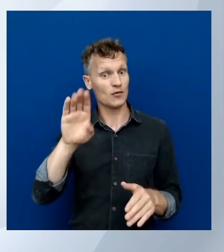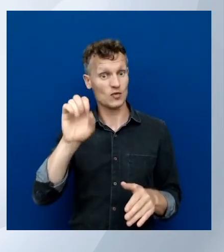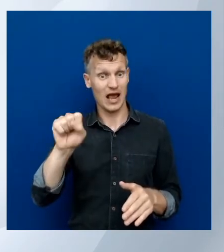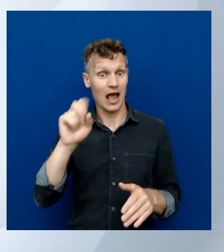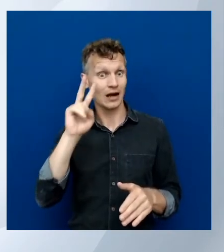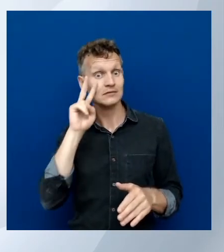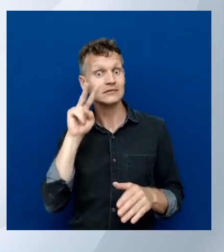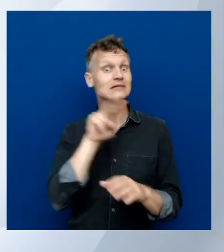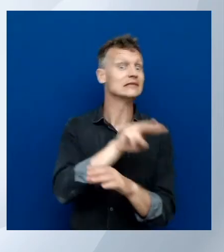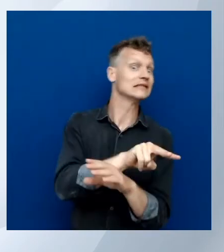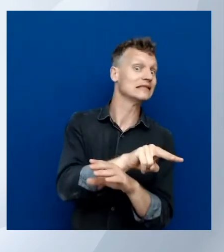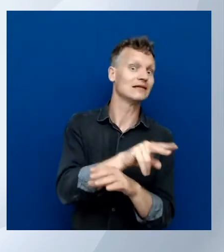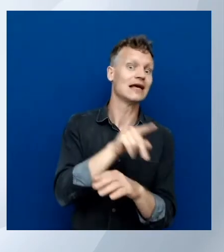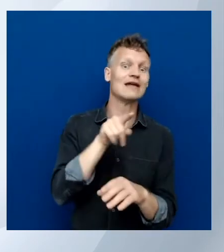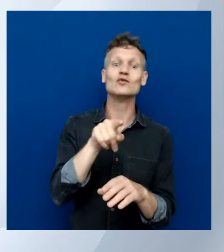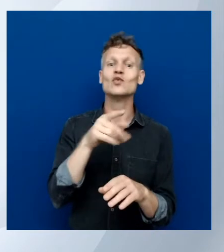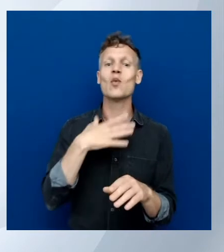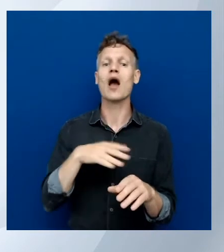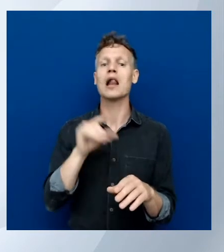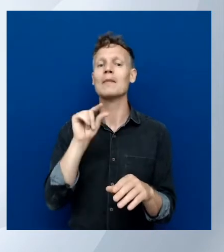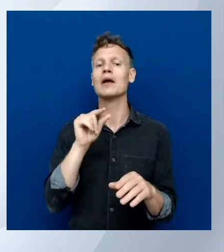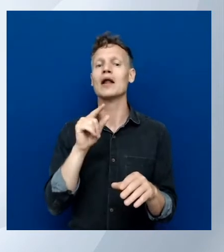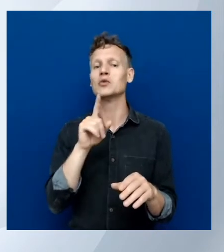stuff on your own, check this